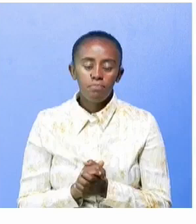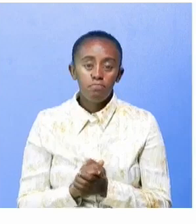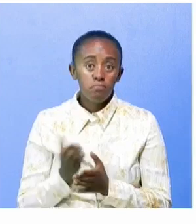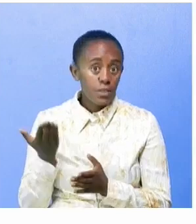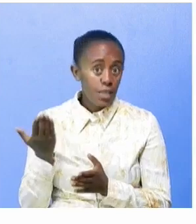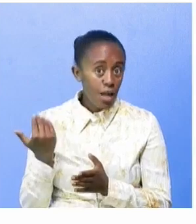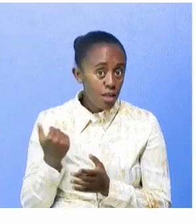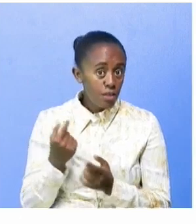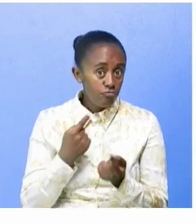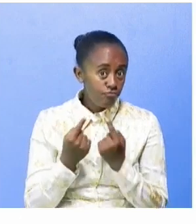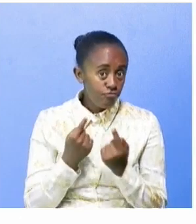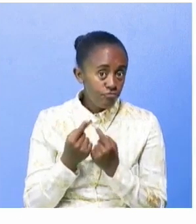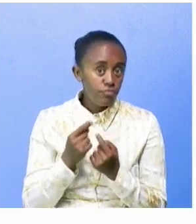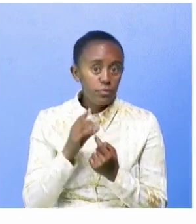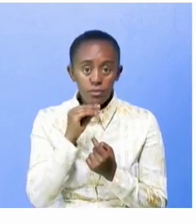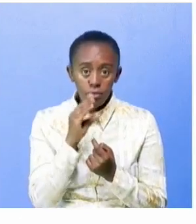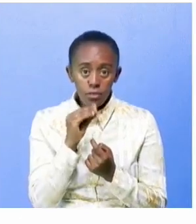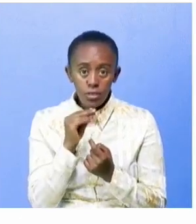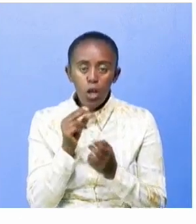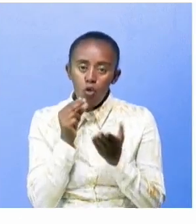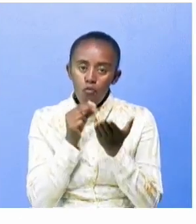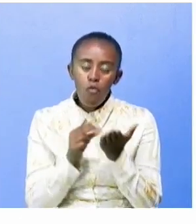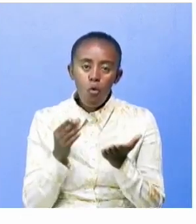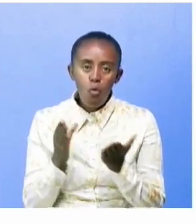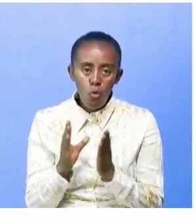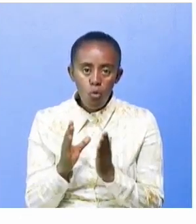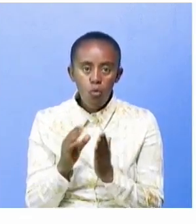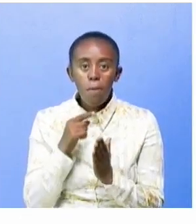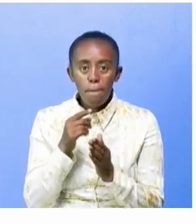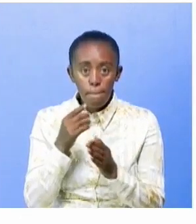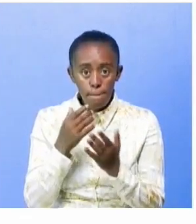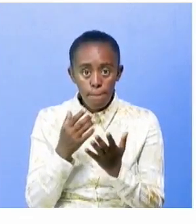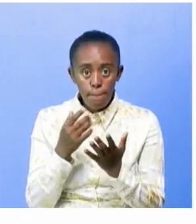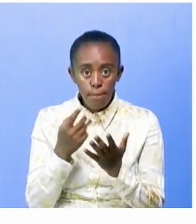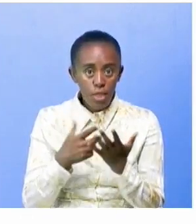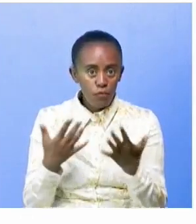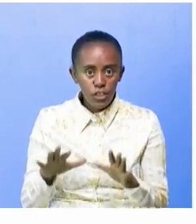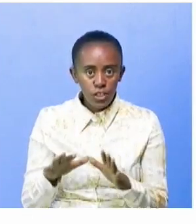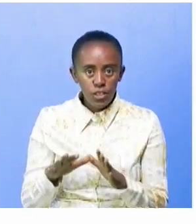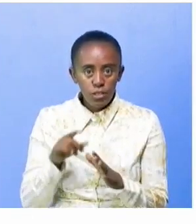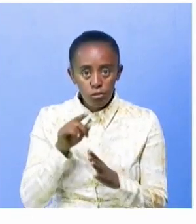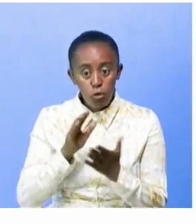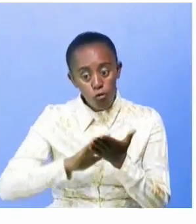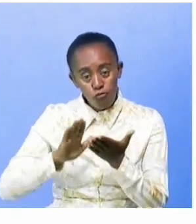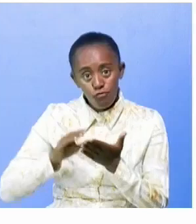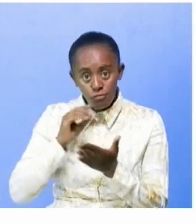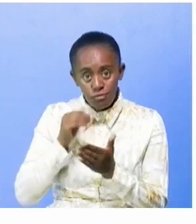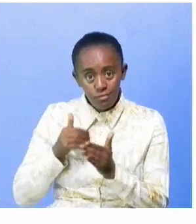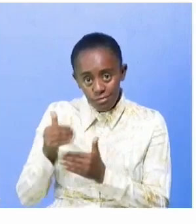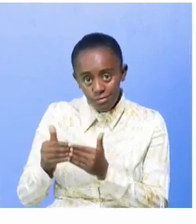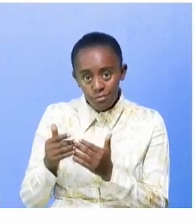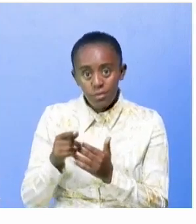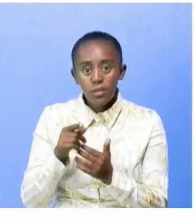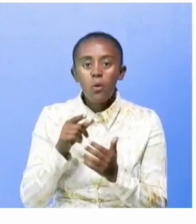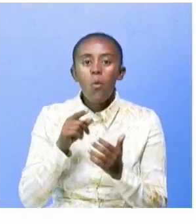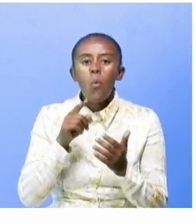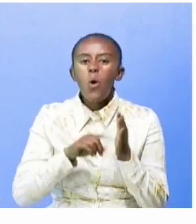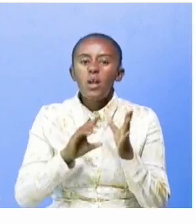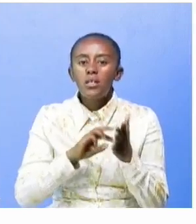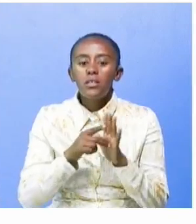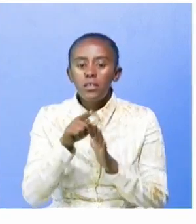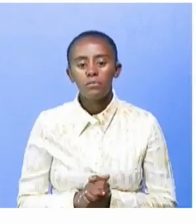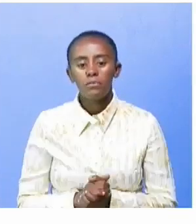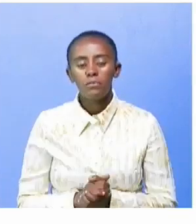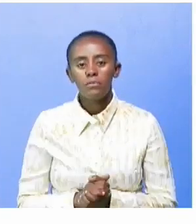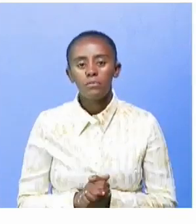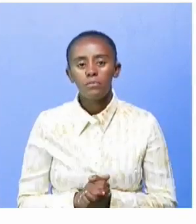Earlier, when I was talking about volunteer, I mentioned this word a few times. What does it mean,